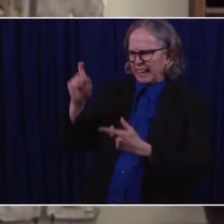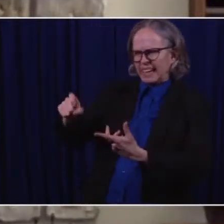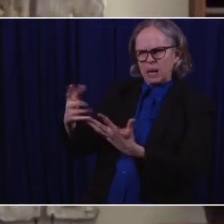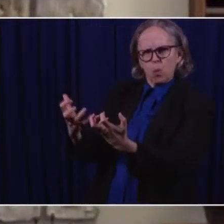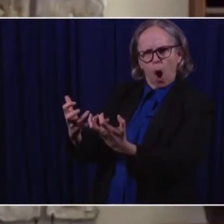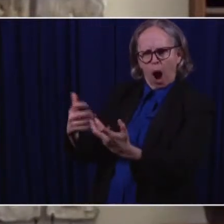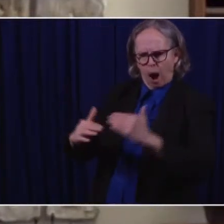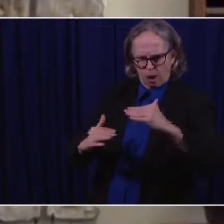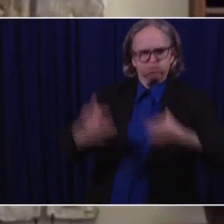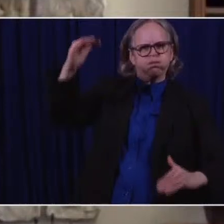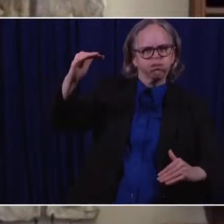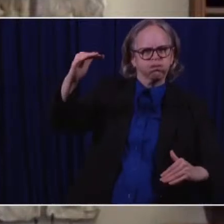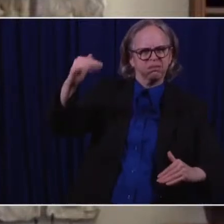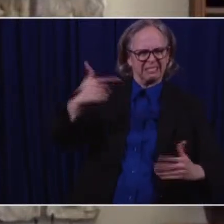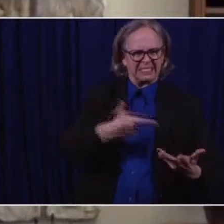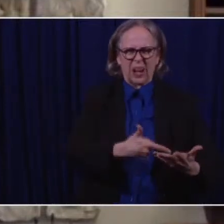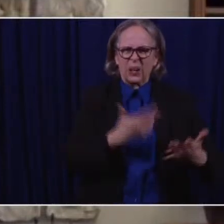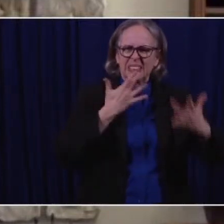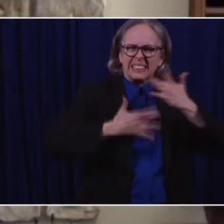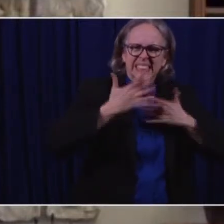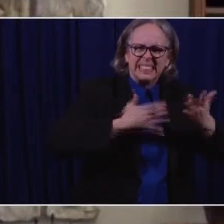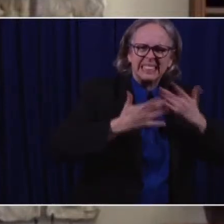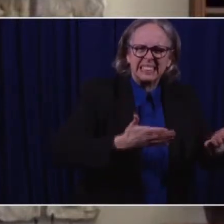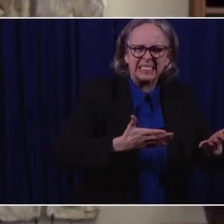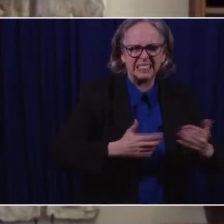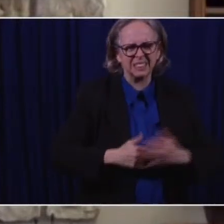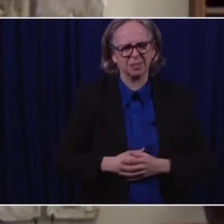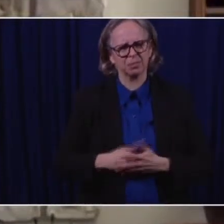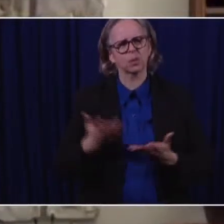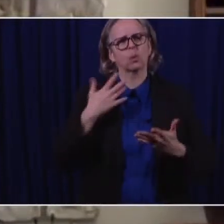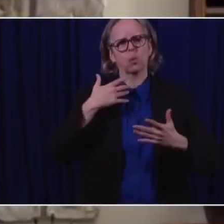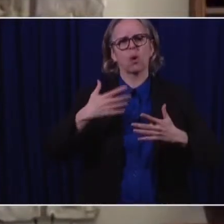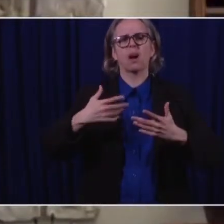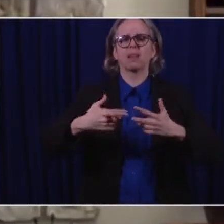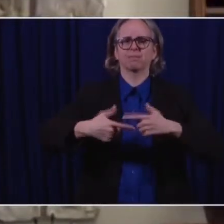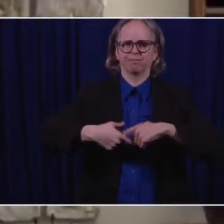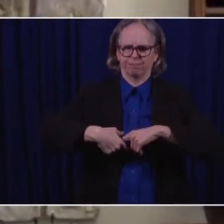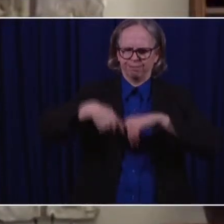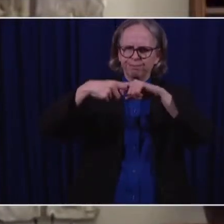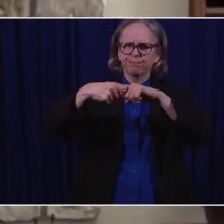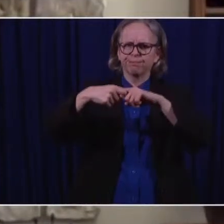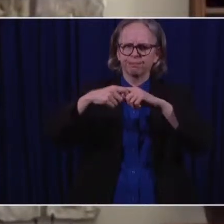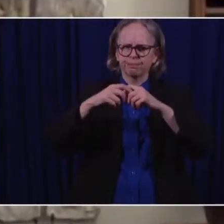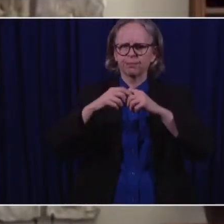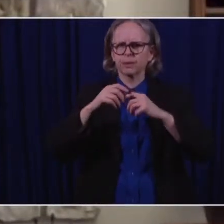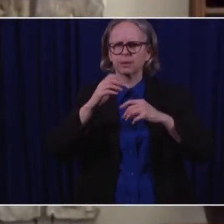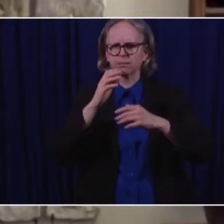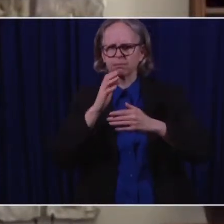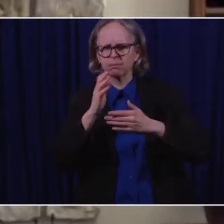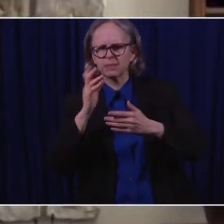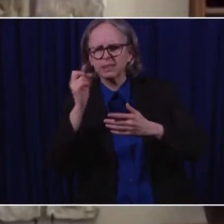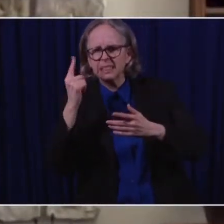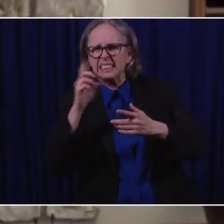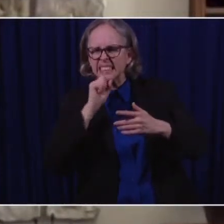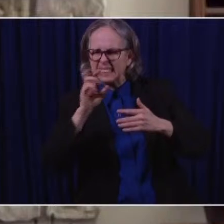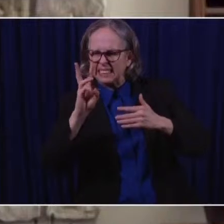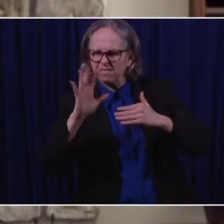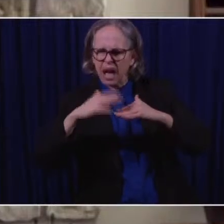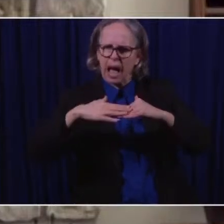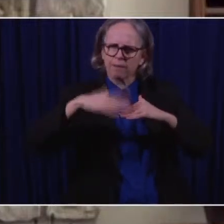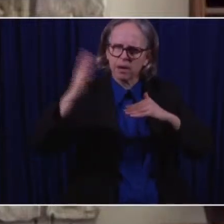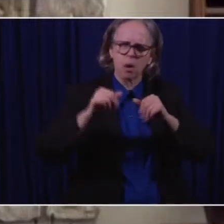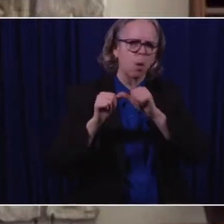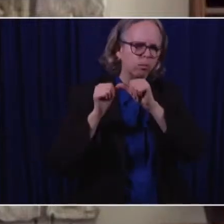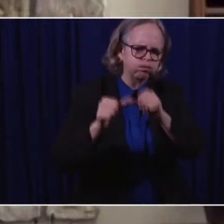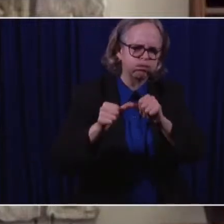until we're satisfied that we've saturated that age group and that people who have wanted it have had the opportunity to